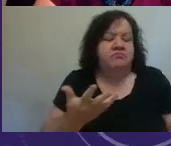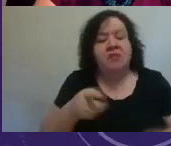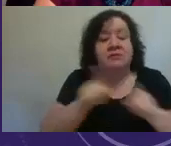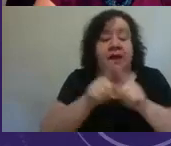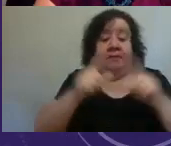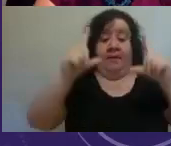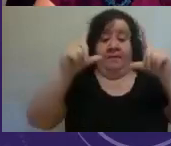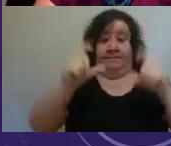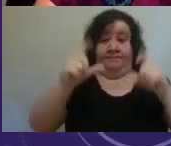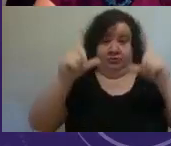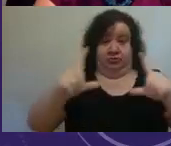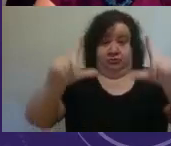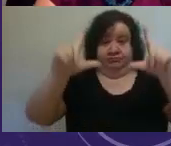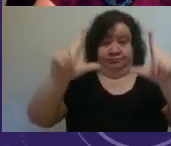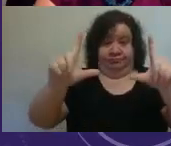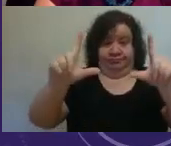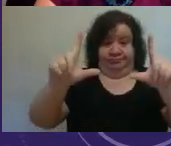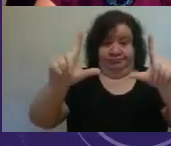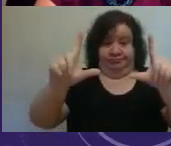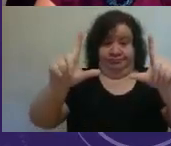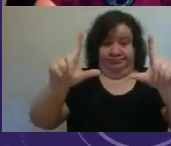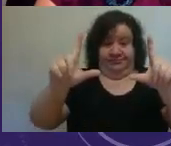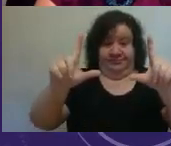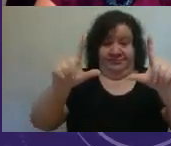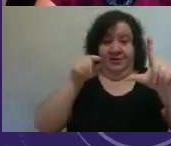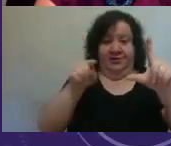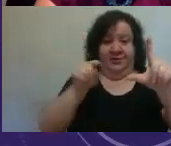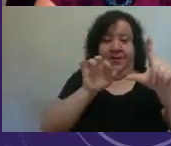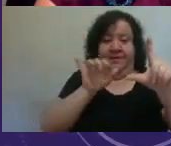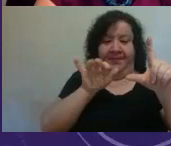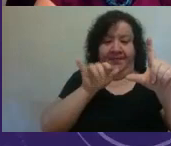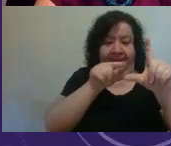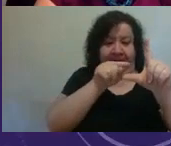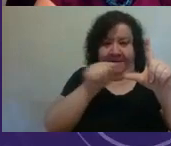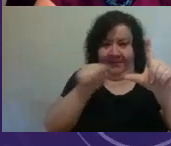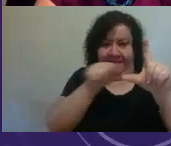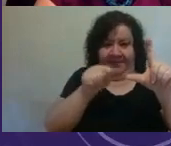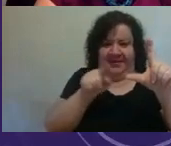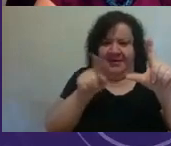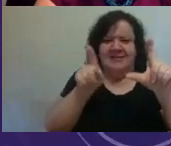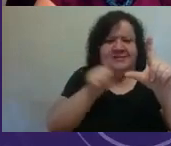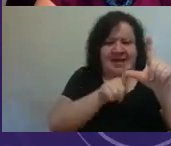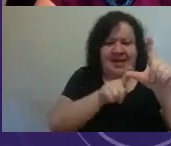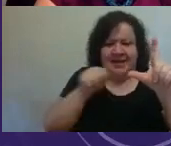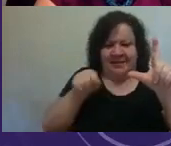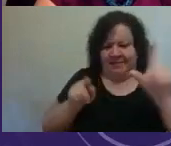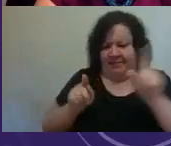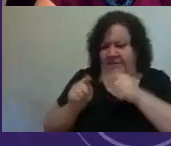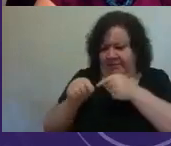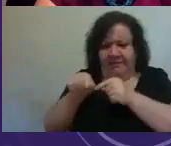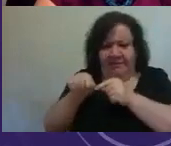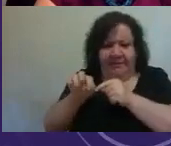button, usually it's adding the form button is a picture itself. So you edit that picture of your